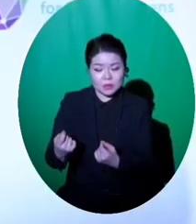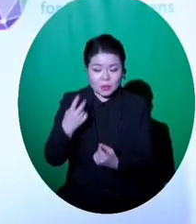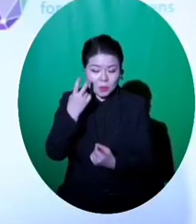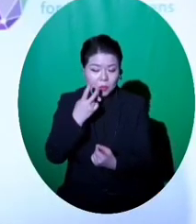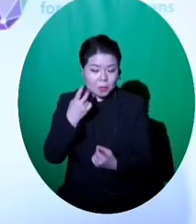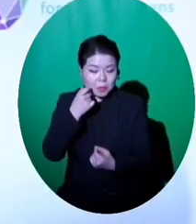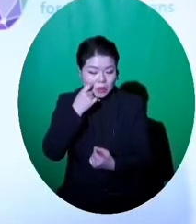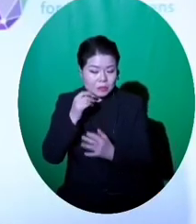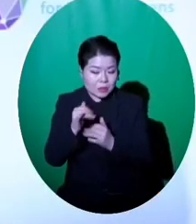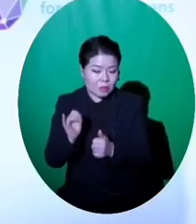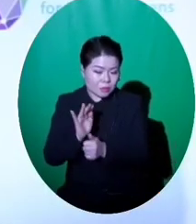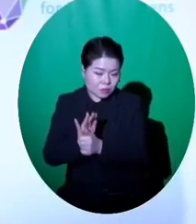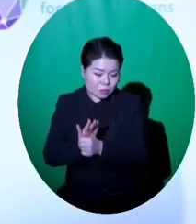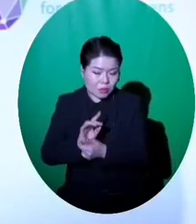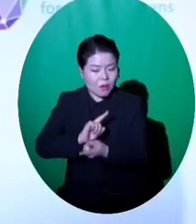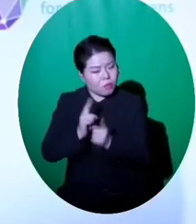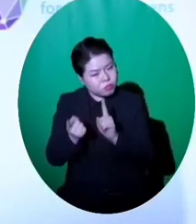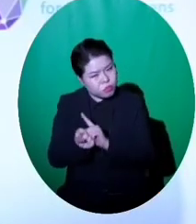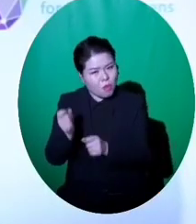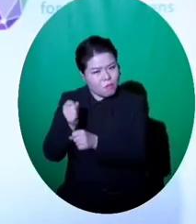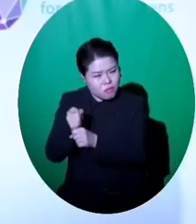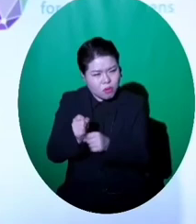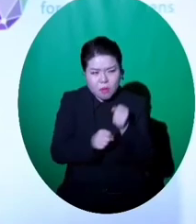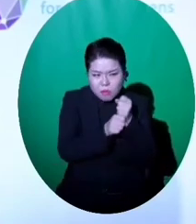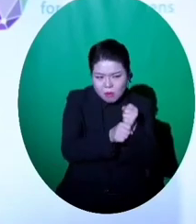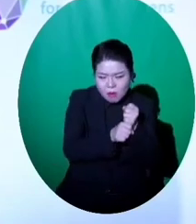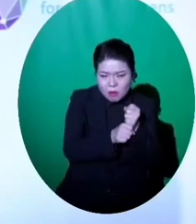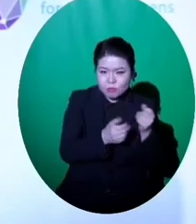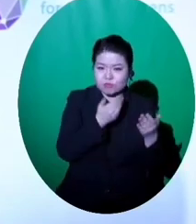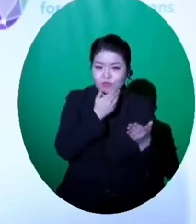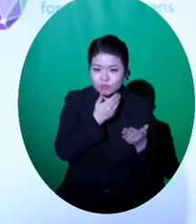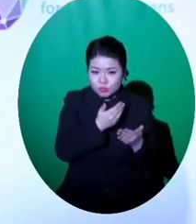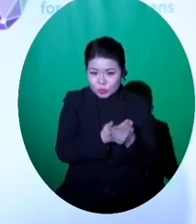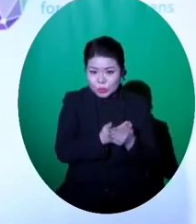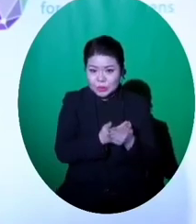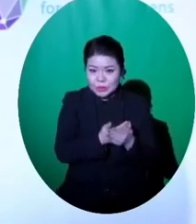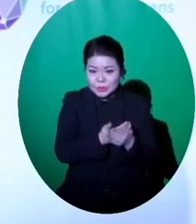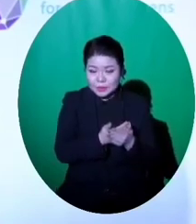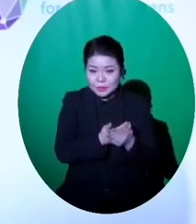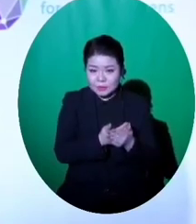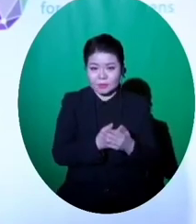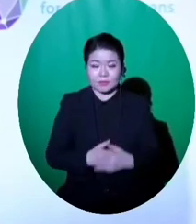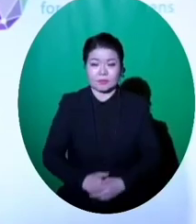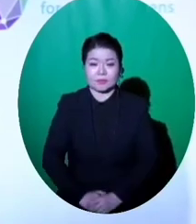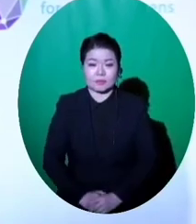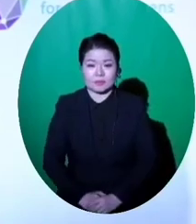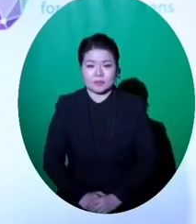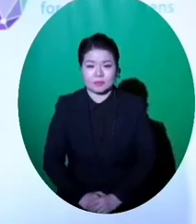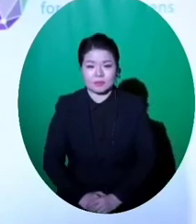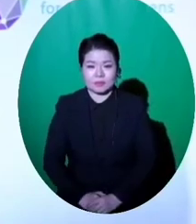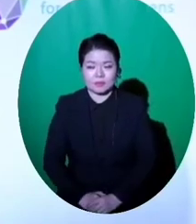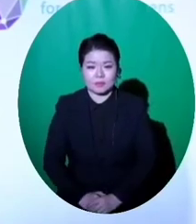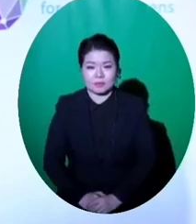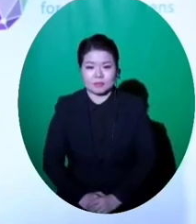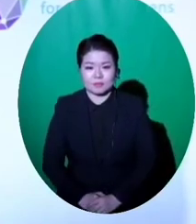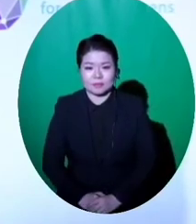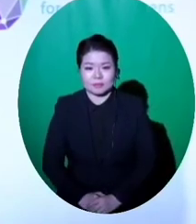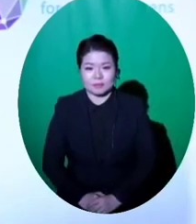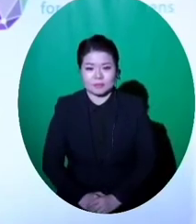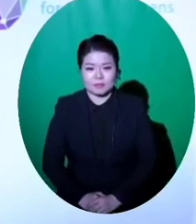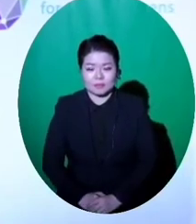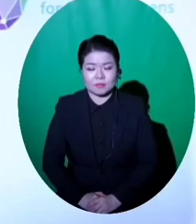idyllic. Most likely, there's some uneven balance of power within any kinds of